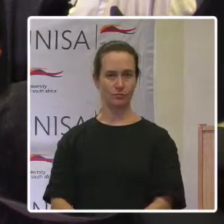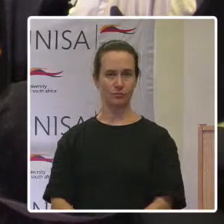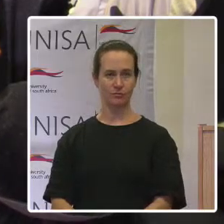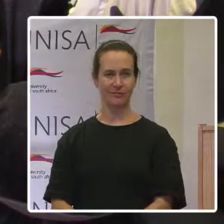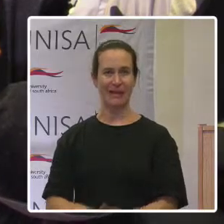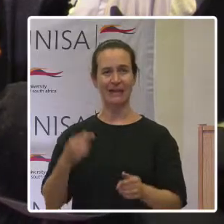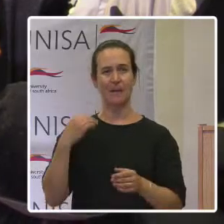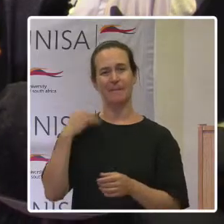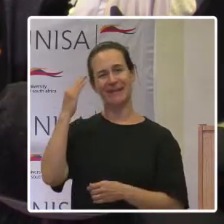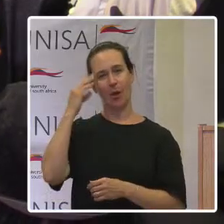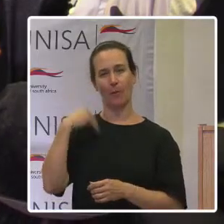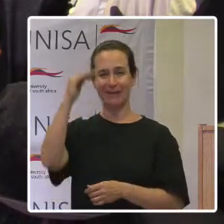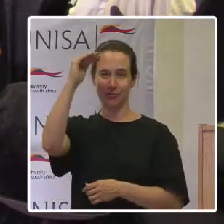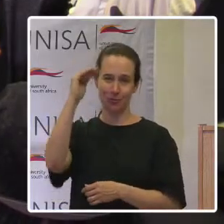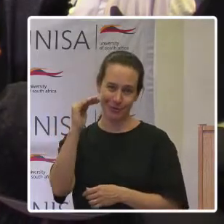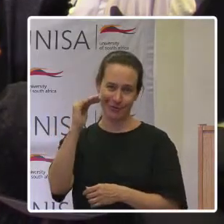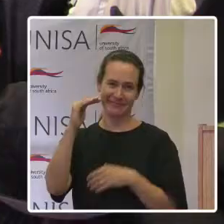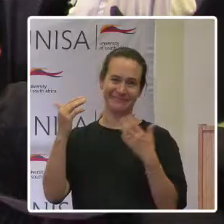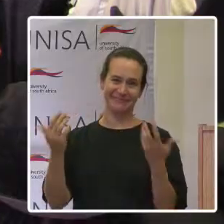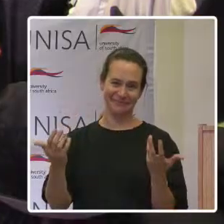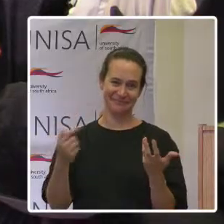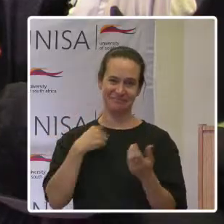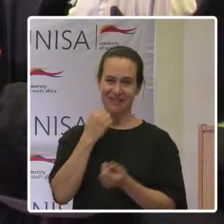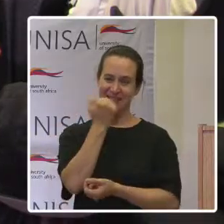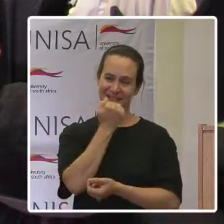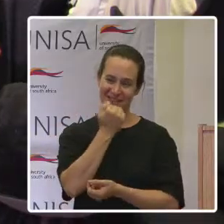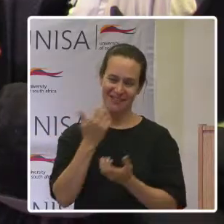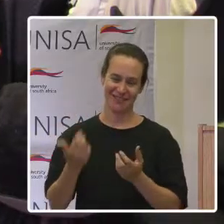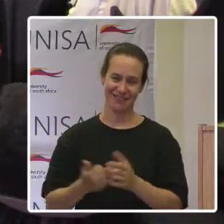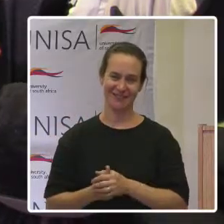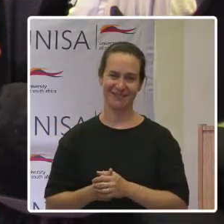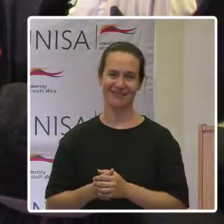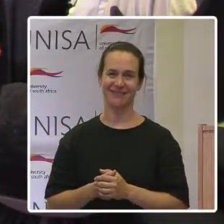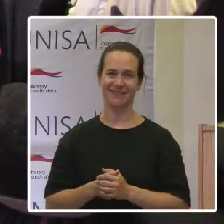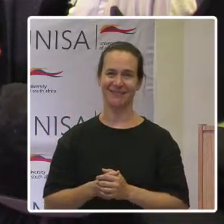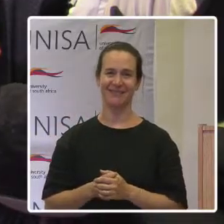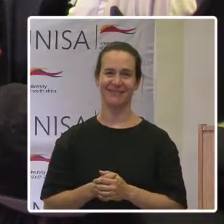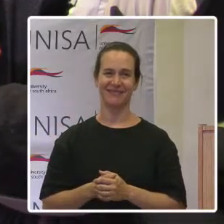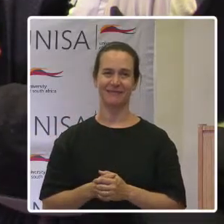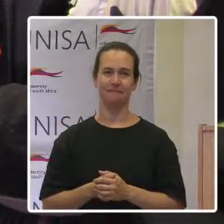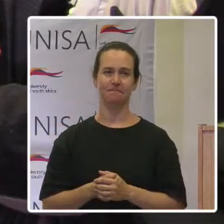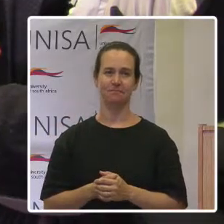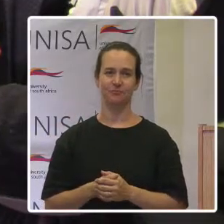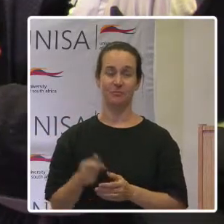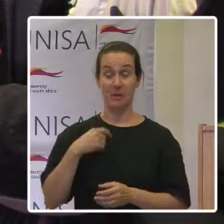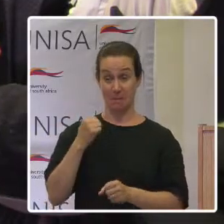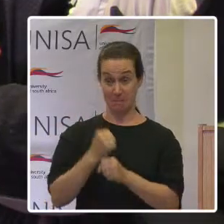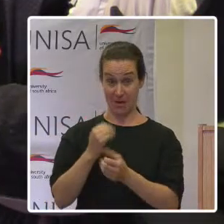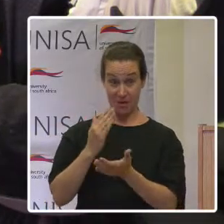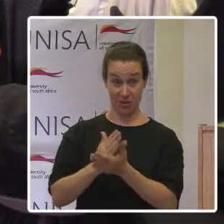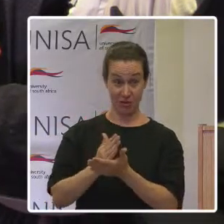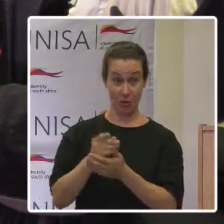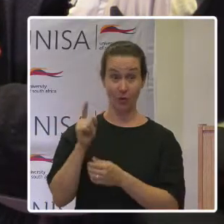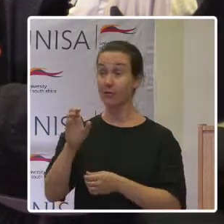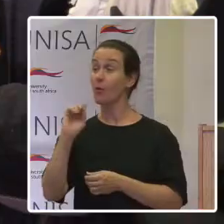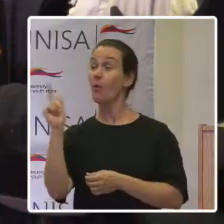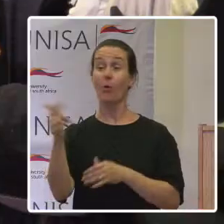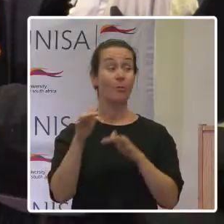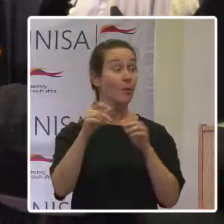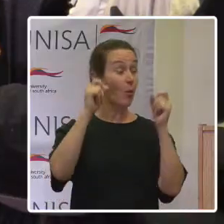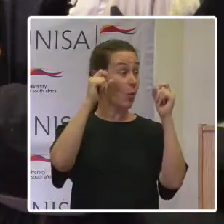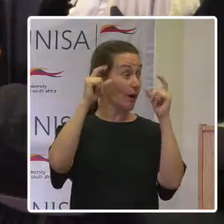I know I'm short, so my apologies. But I need to make sure that everyone is awake.